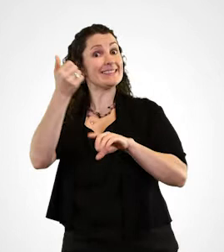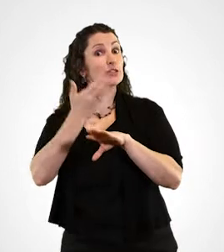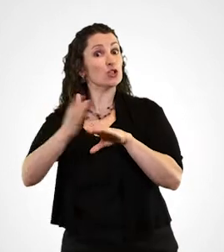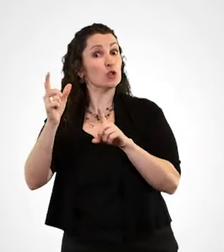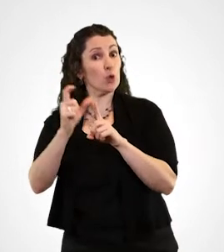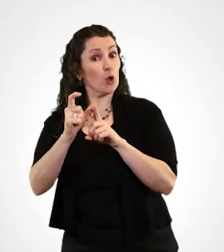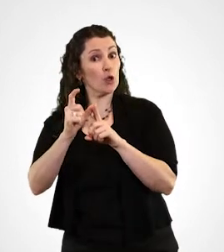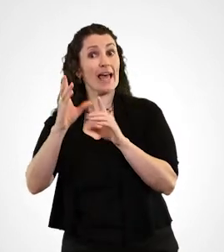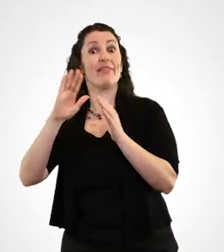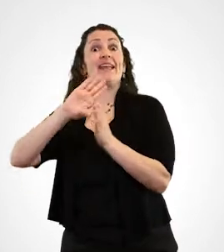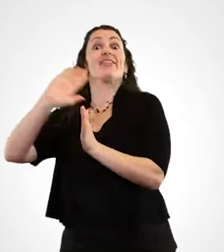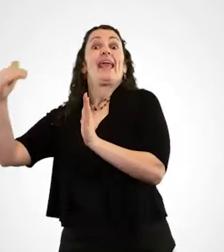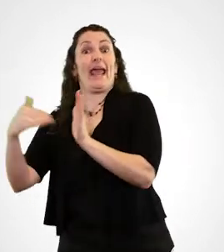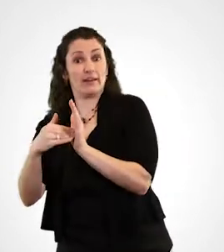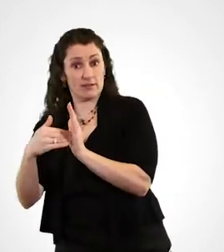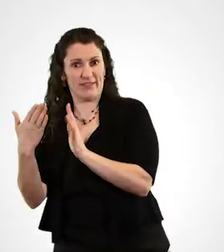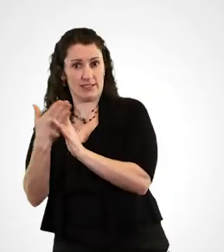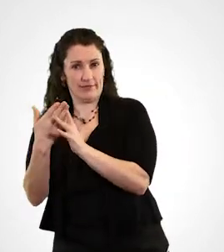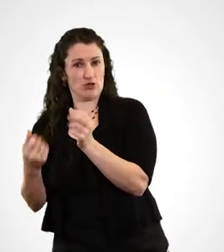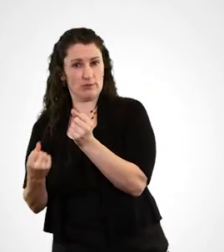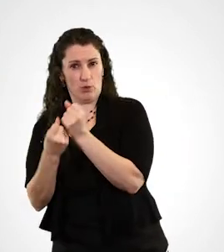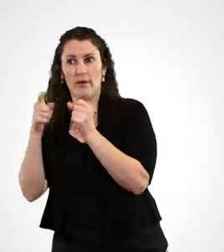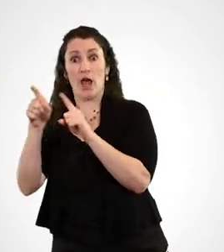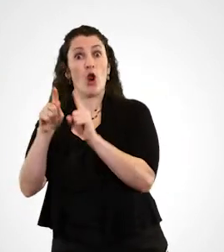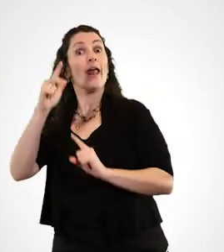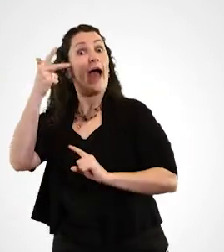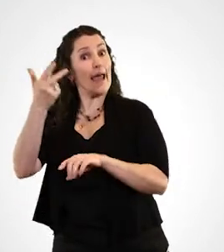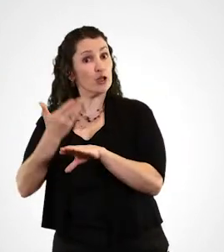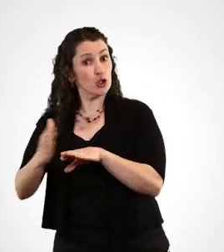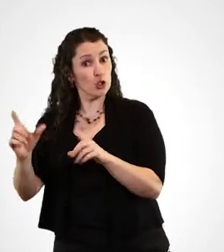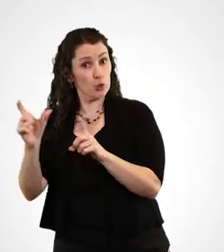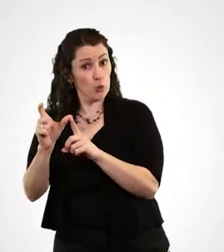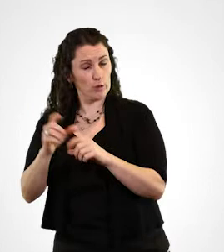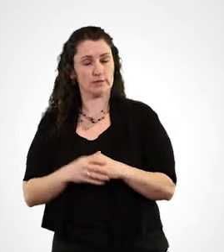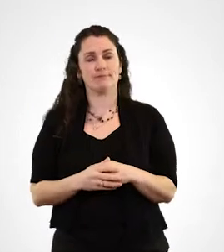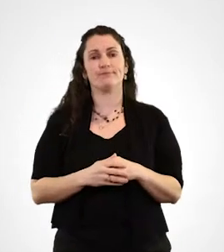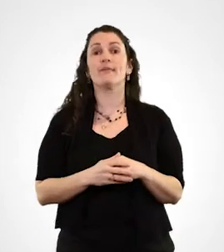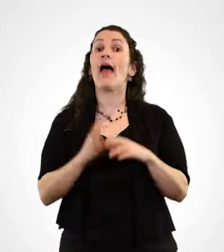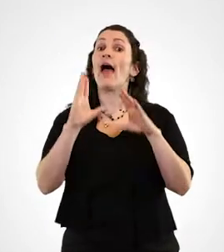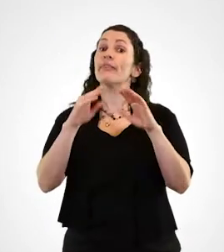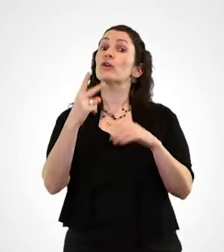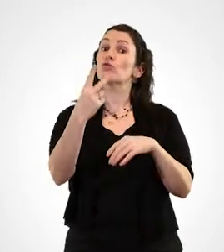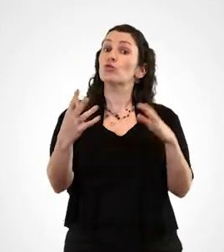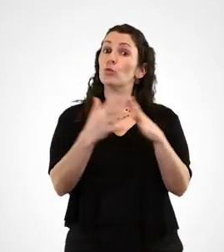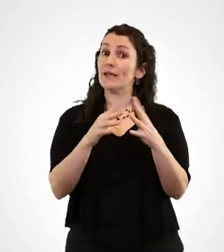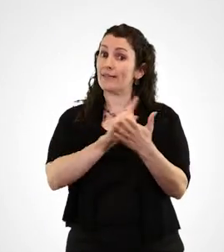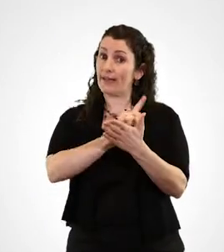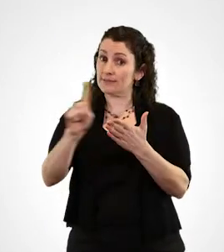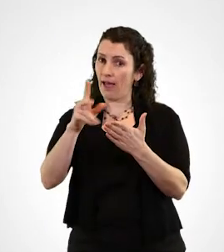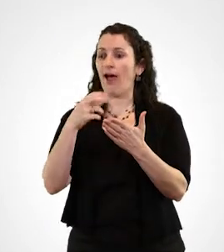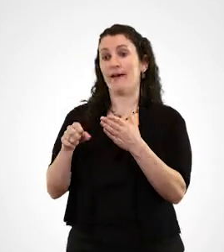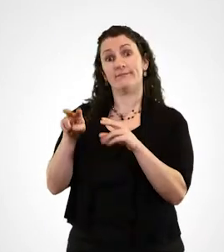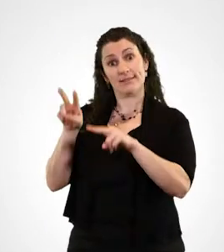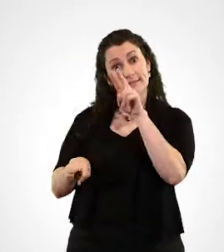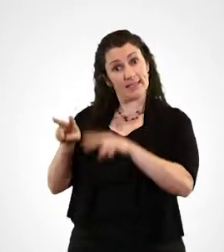end of the intervention had learned 8 new words. 2 weeks later, we assessed again to make sure that